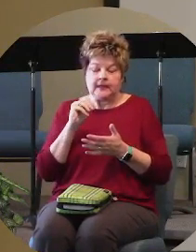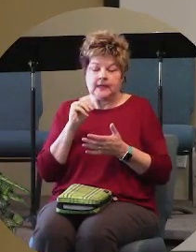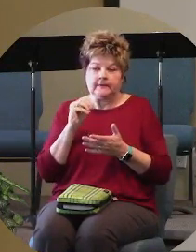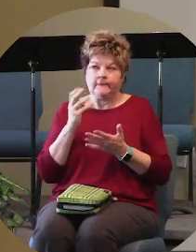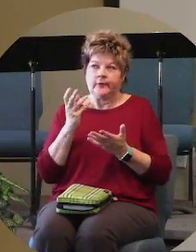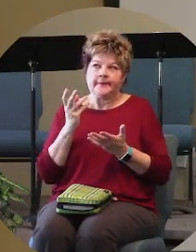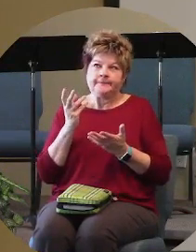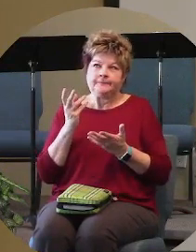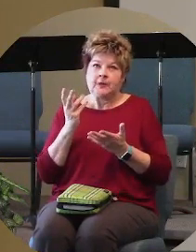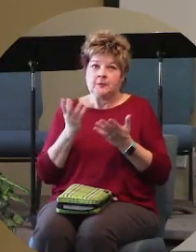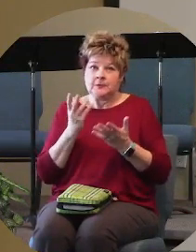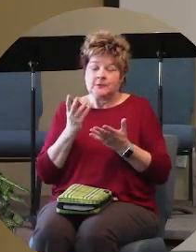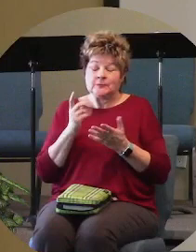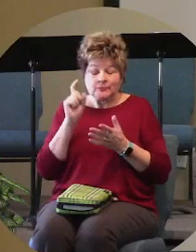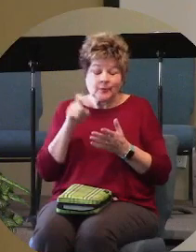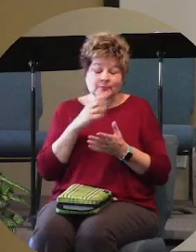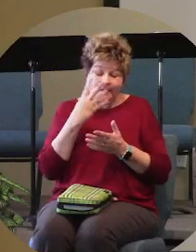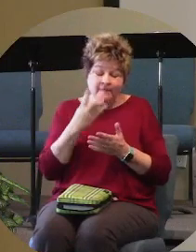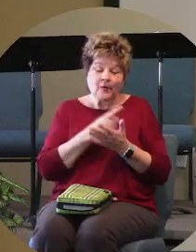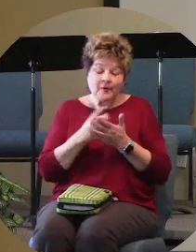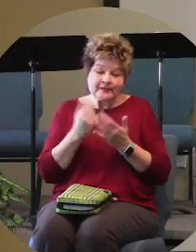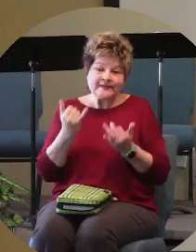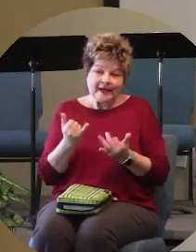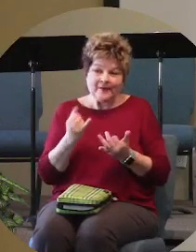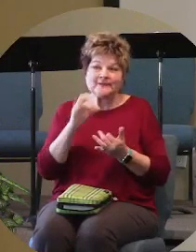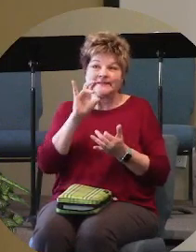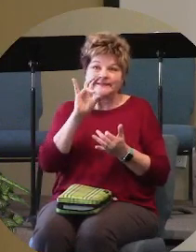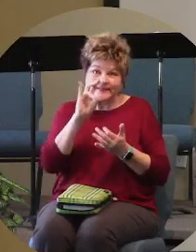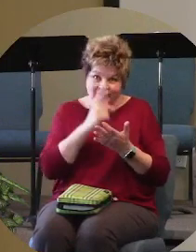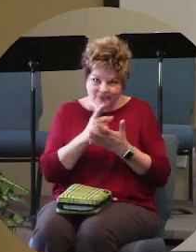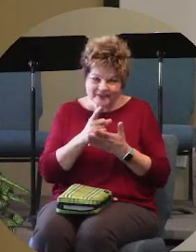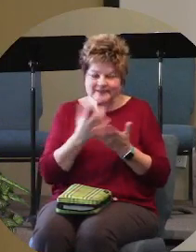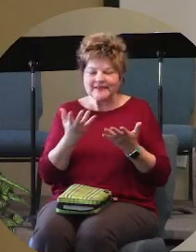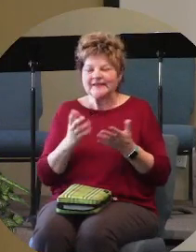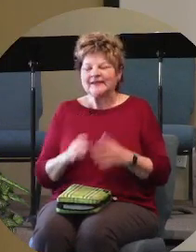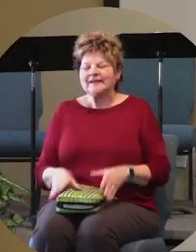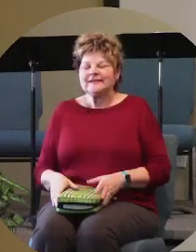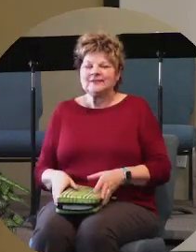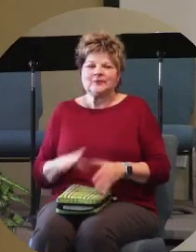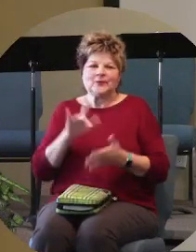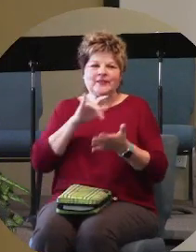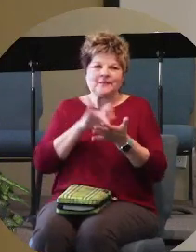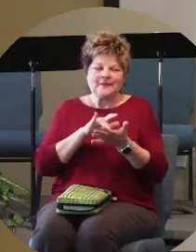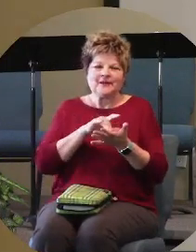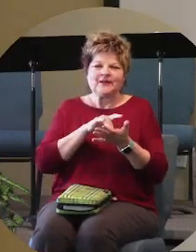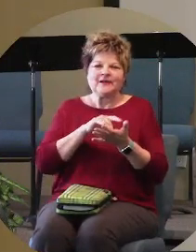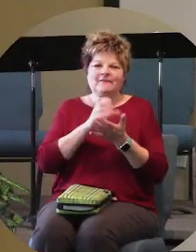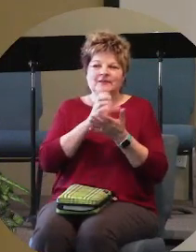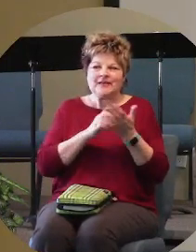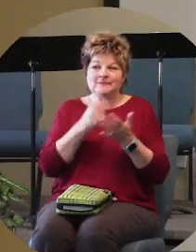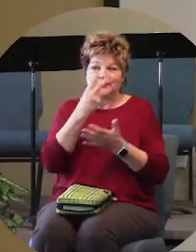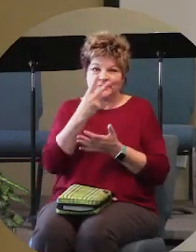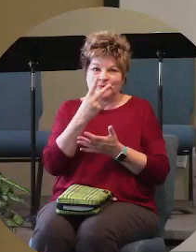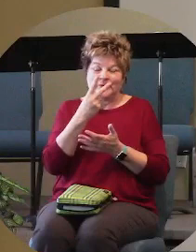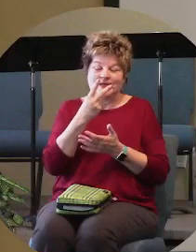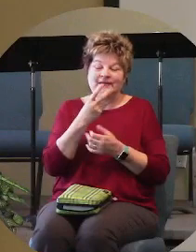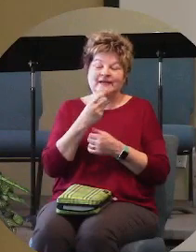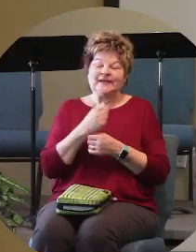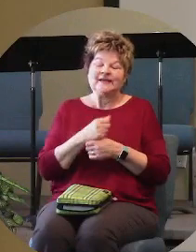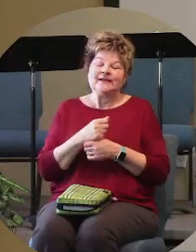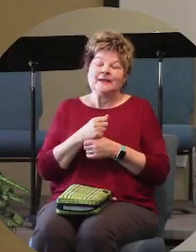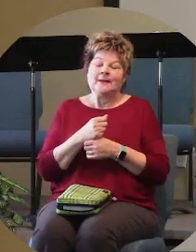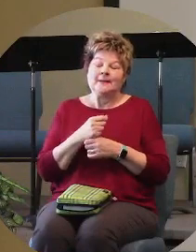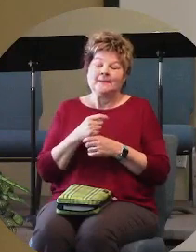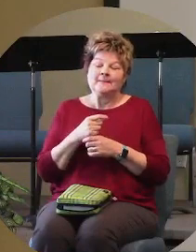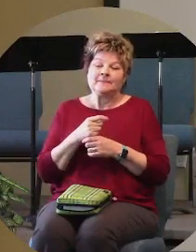well, what was going to be 4 weeks is now 7. And we're in the middle of chapter 2.